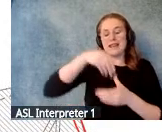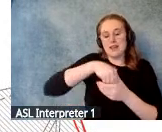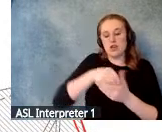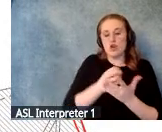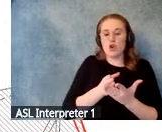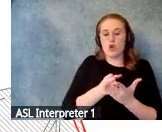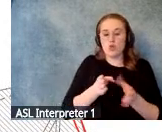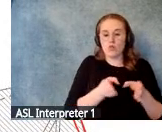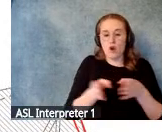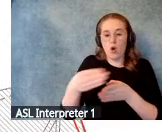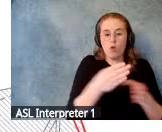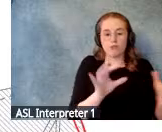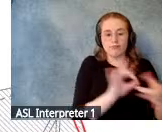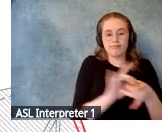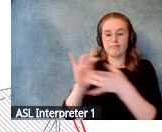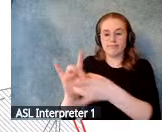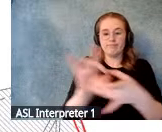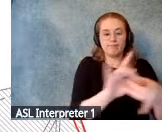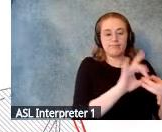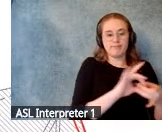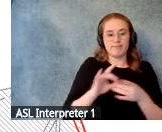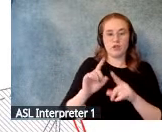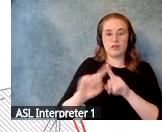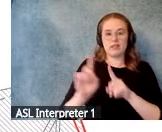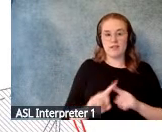connecting the various facilities throughout the development.